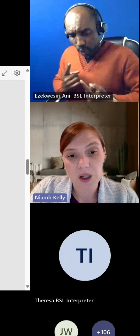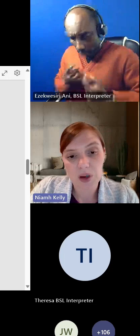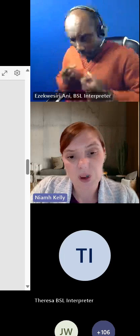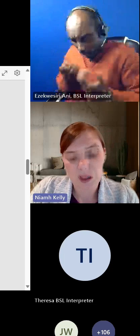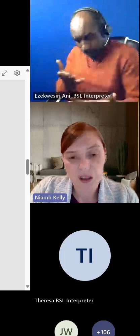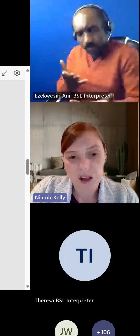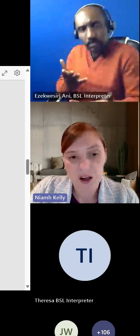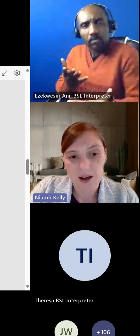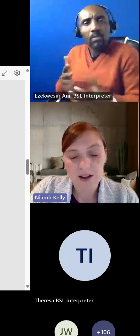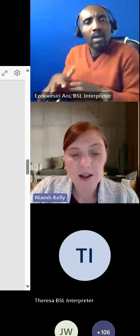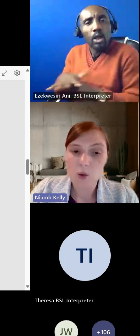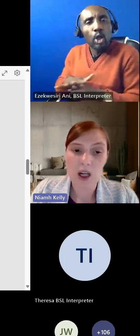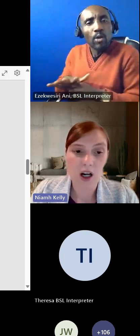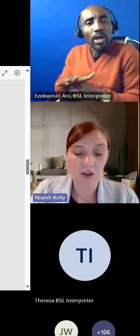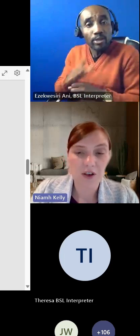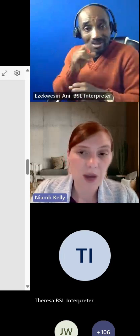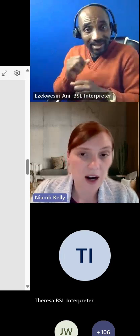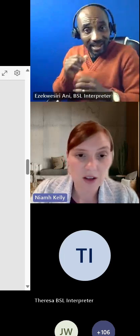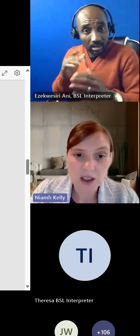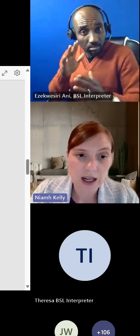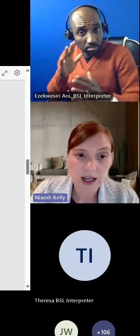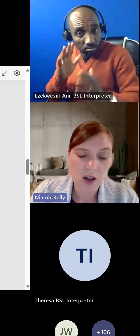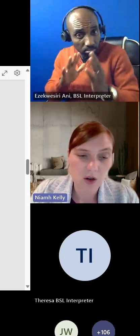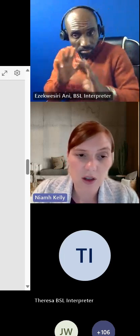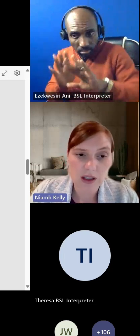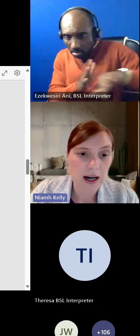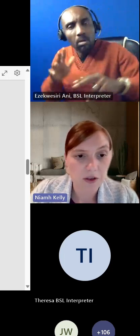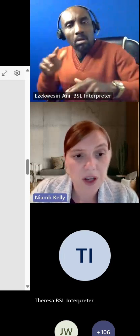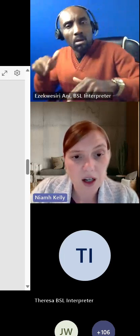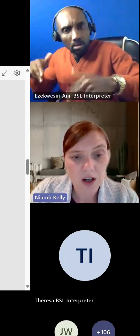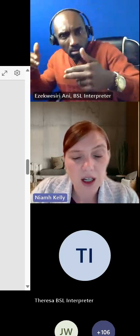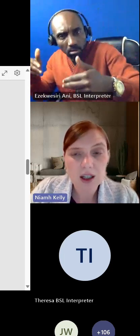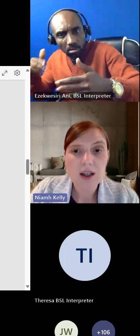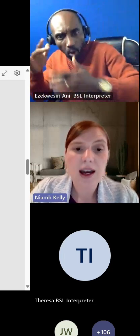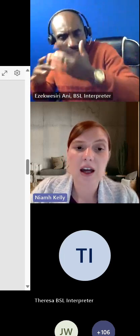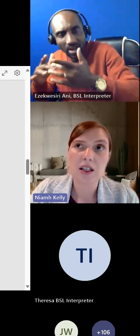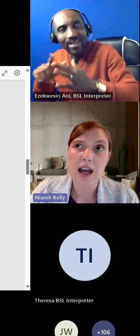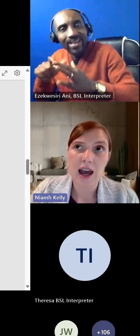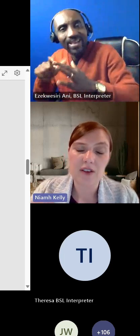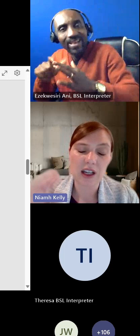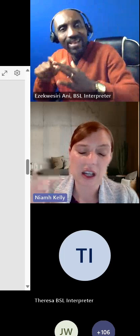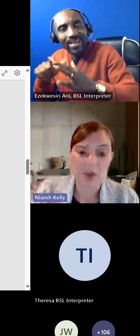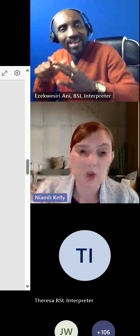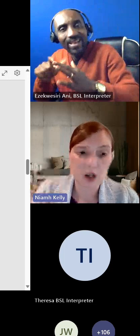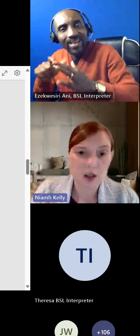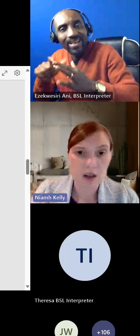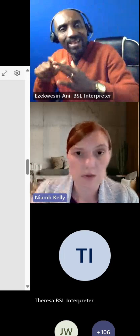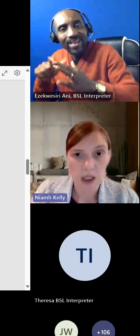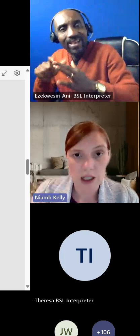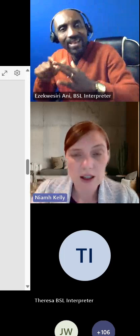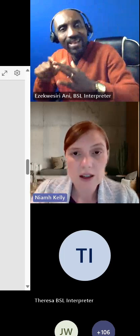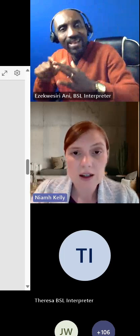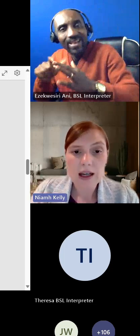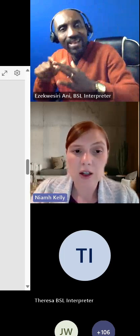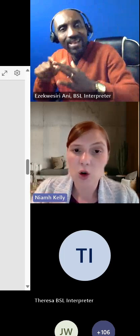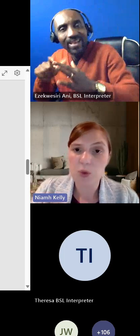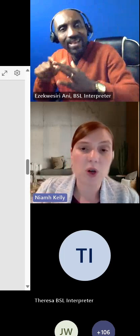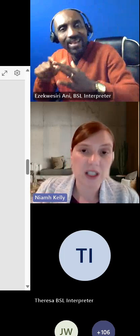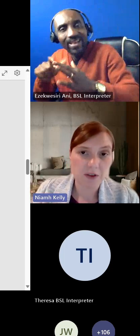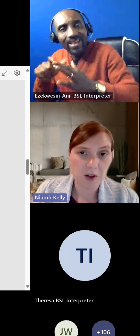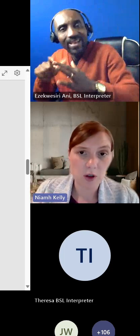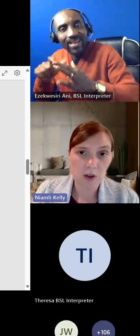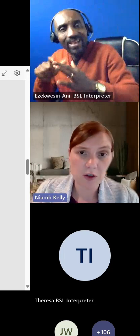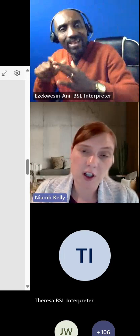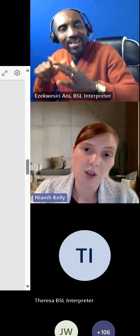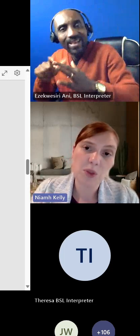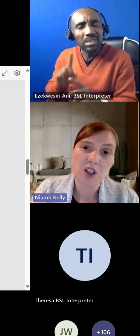location, can it be conducted online? We heard from Erin today, who is hard of hearing, and having an in-person meeting could